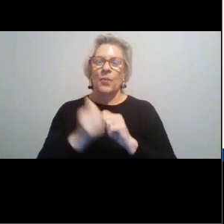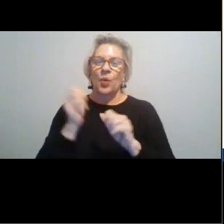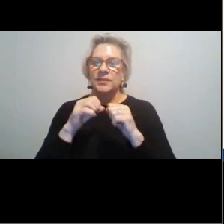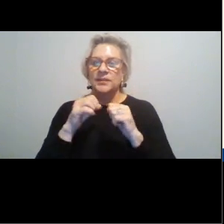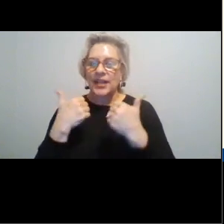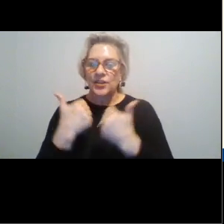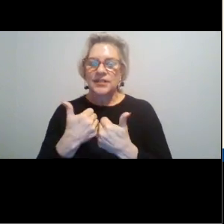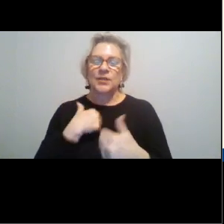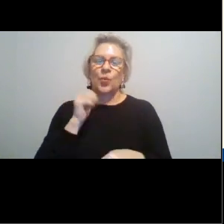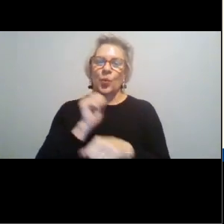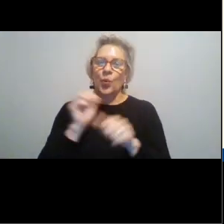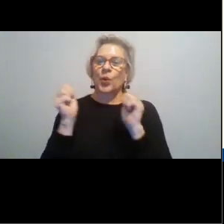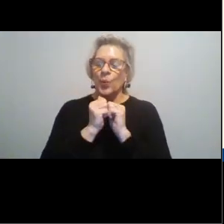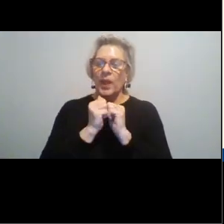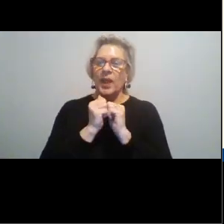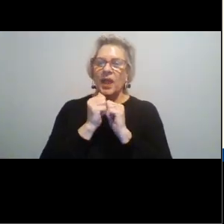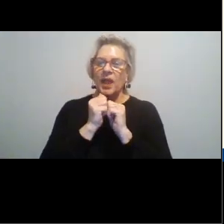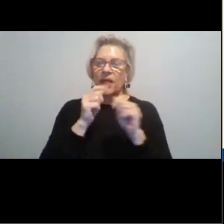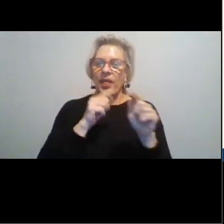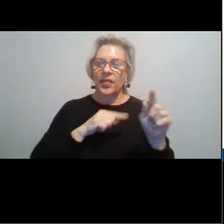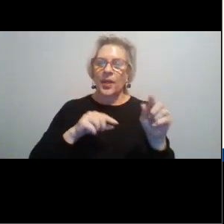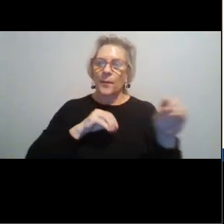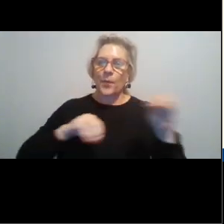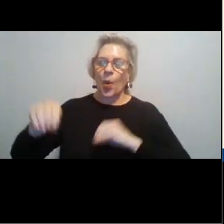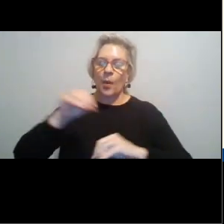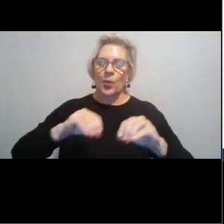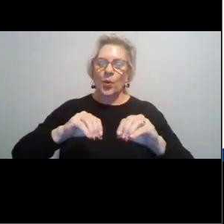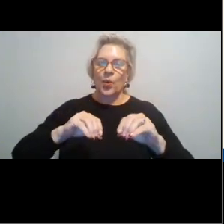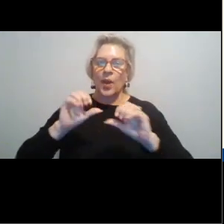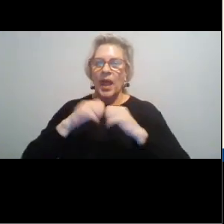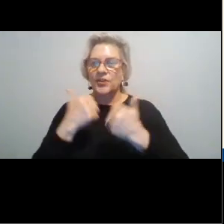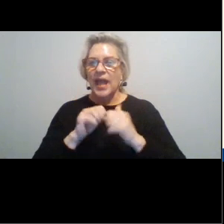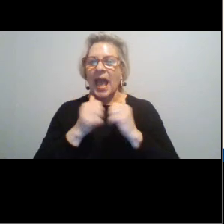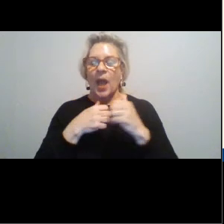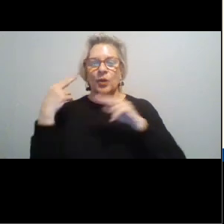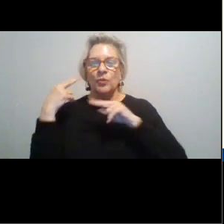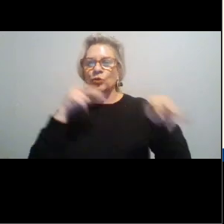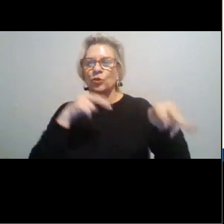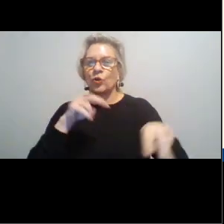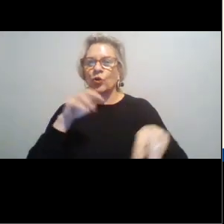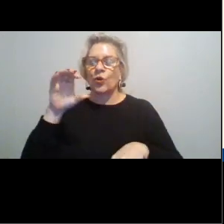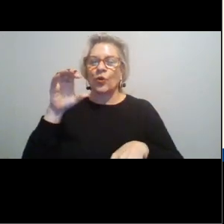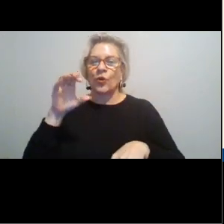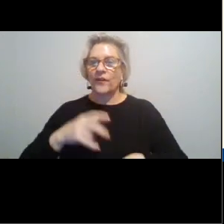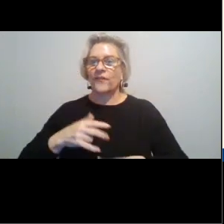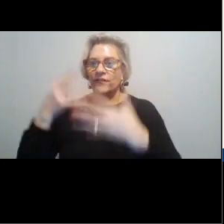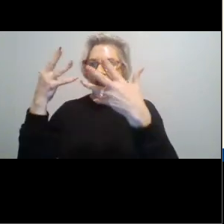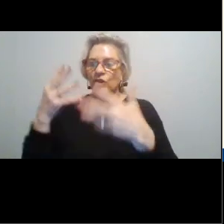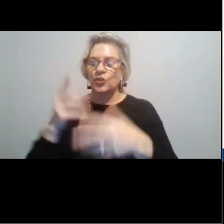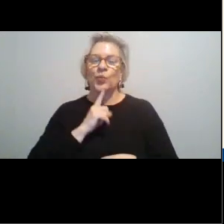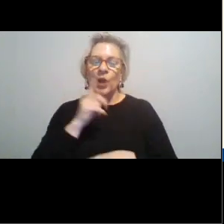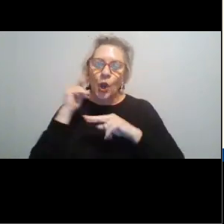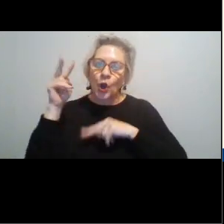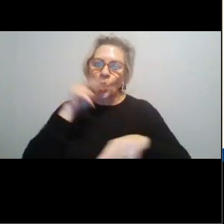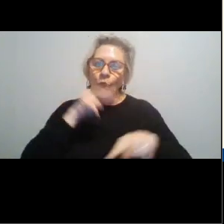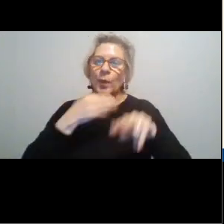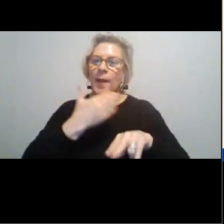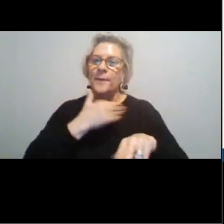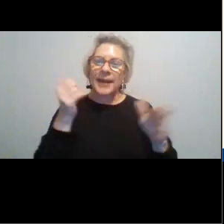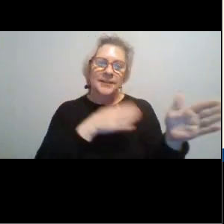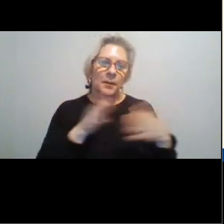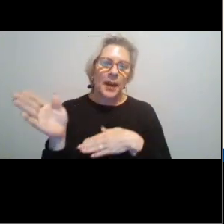working with local agencies, state agencies, Highway Patrol, CAL FIRE, and really looking at what is the best plan to